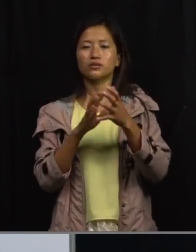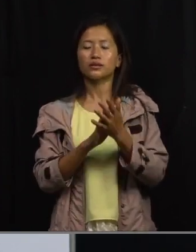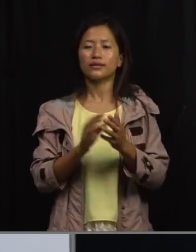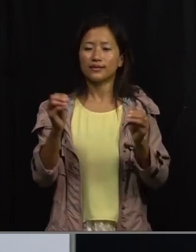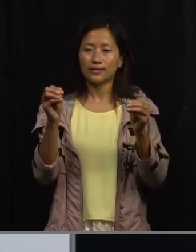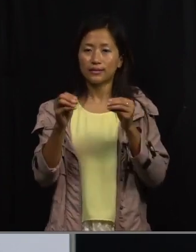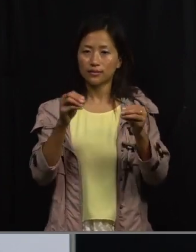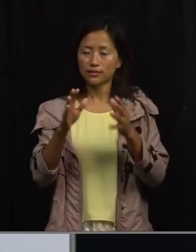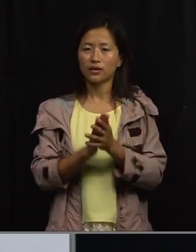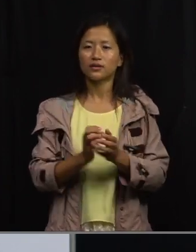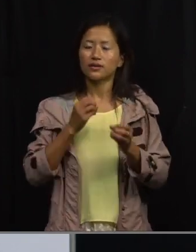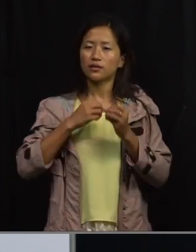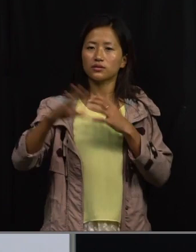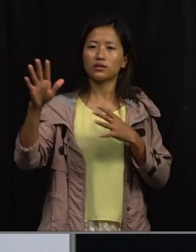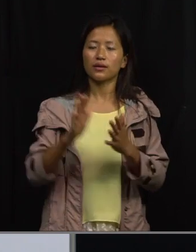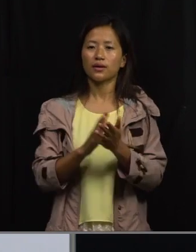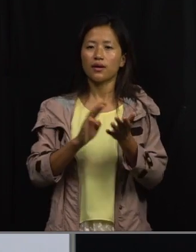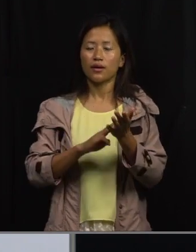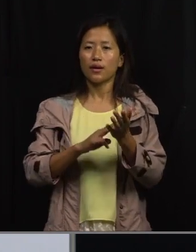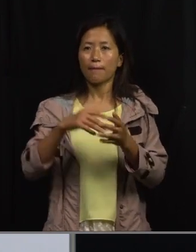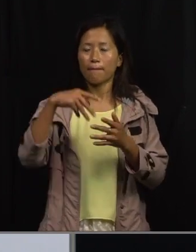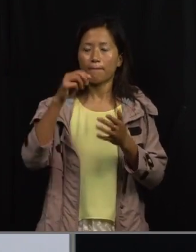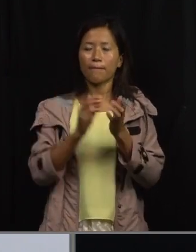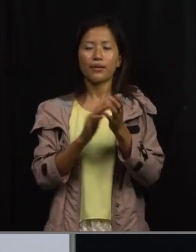healing and to cast out magic spells.